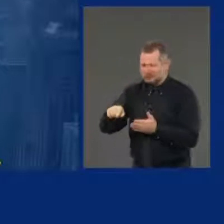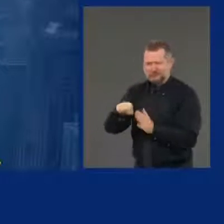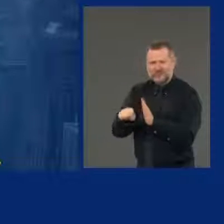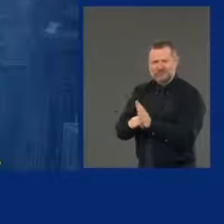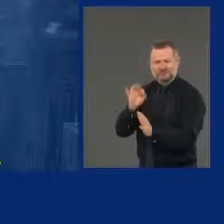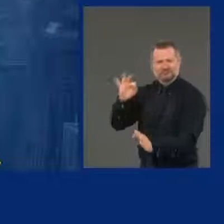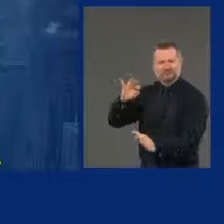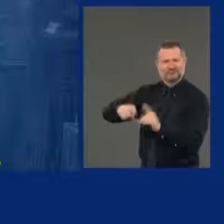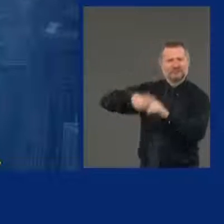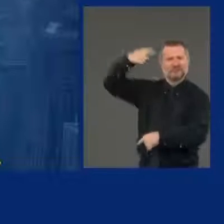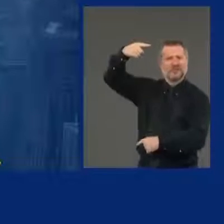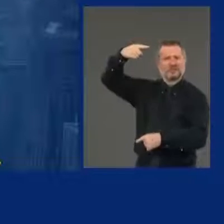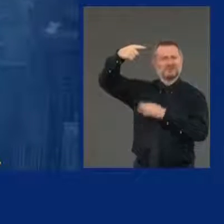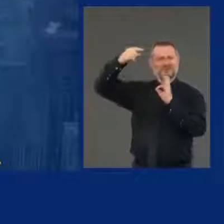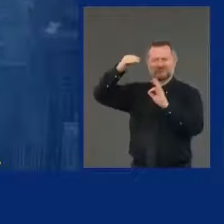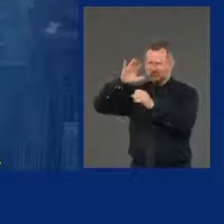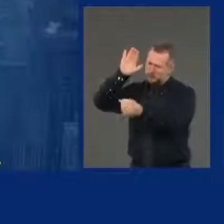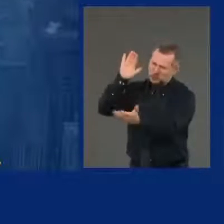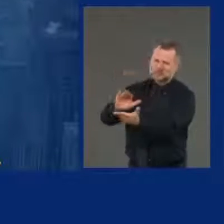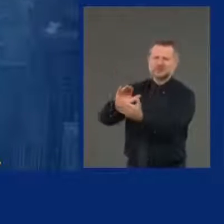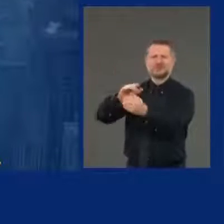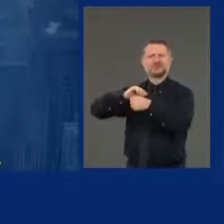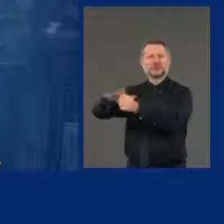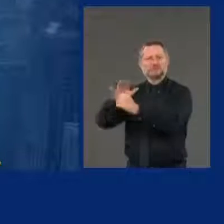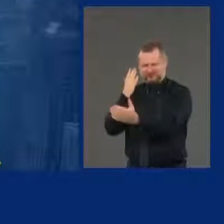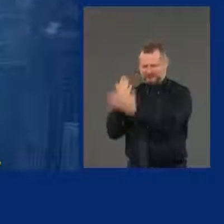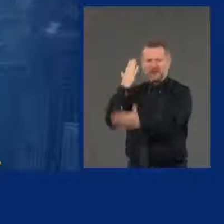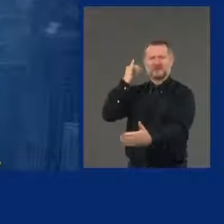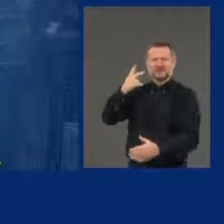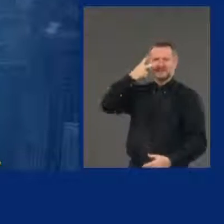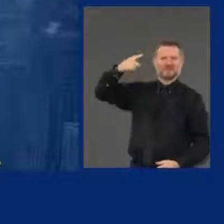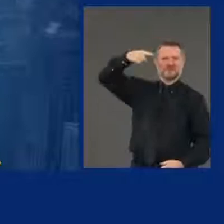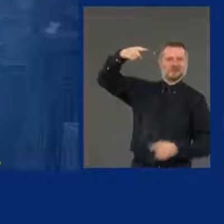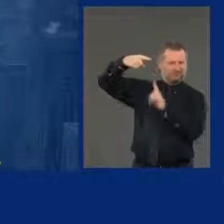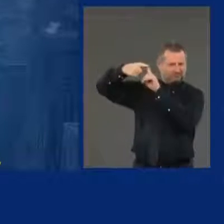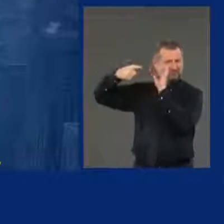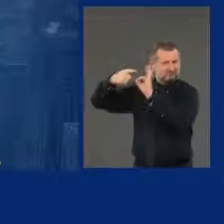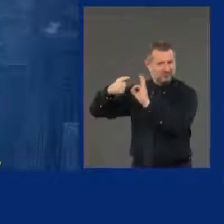in reducing the virus. Fact. Another fact,